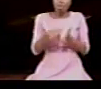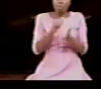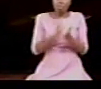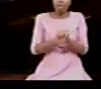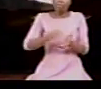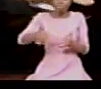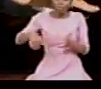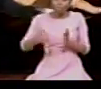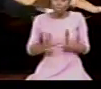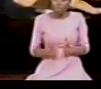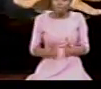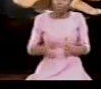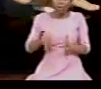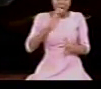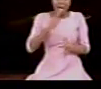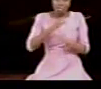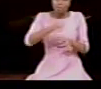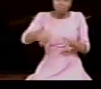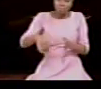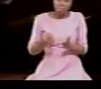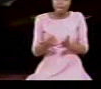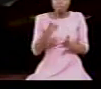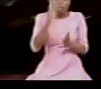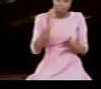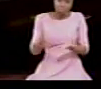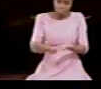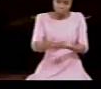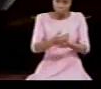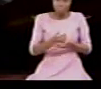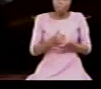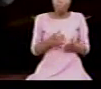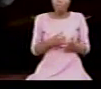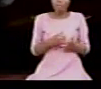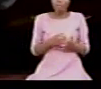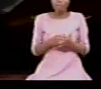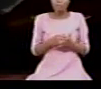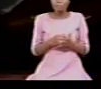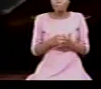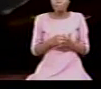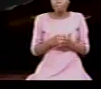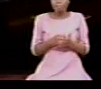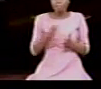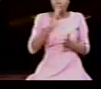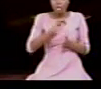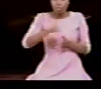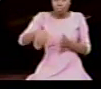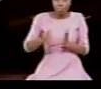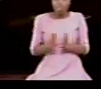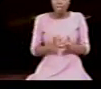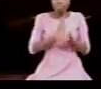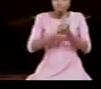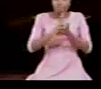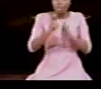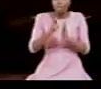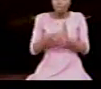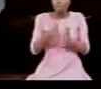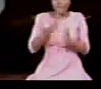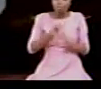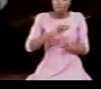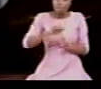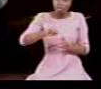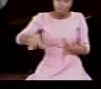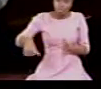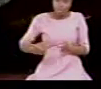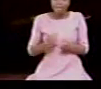sowing. Are you sowing sin? You reap sin. You reap hell. Are you sowing righteousness? You're sowing light.